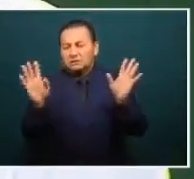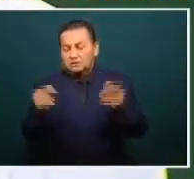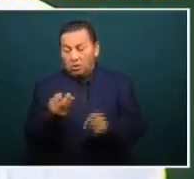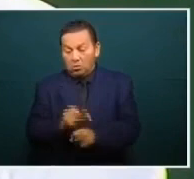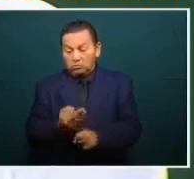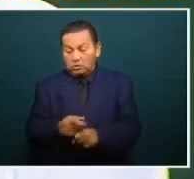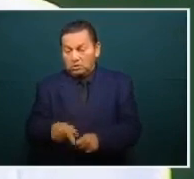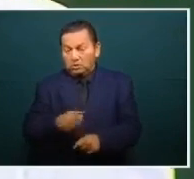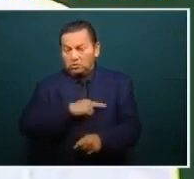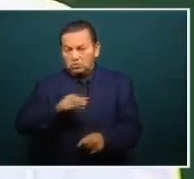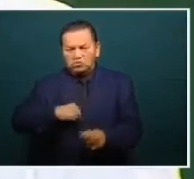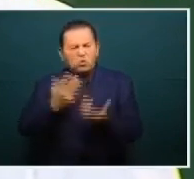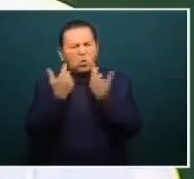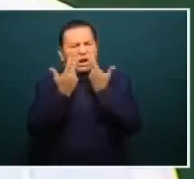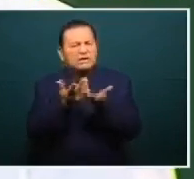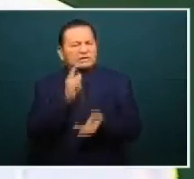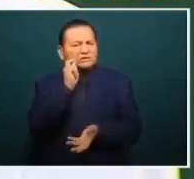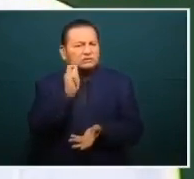only as a possibility.